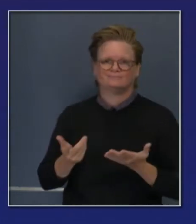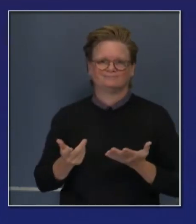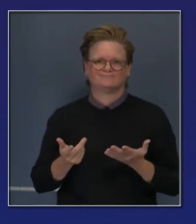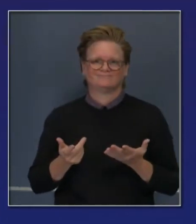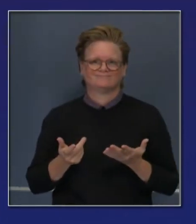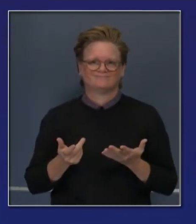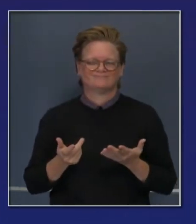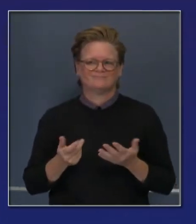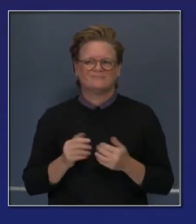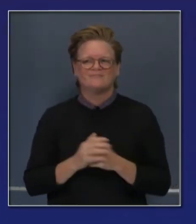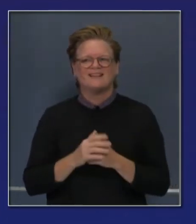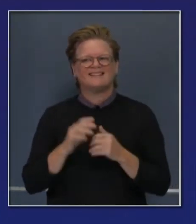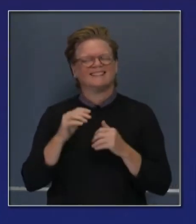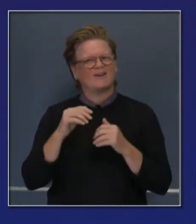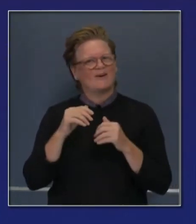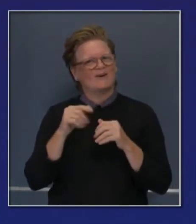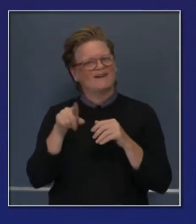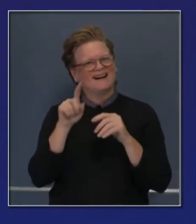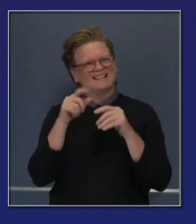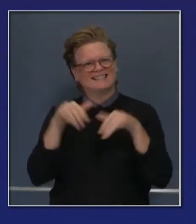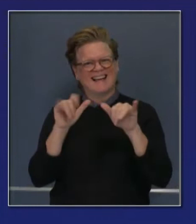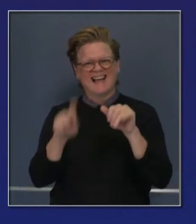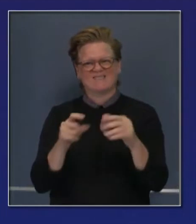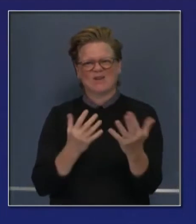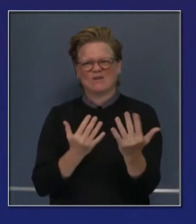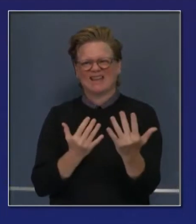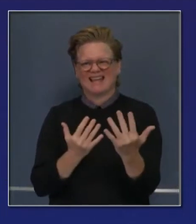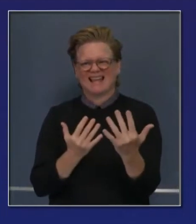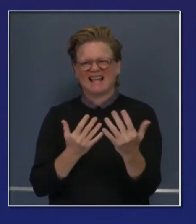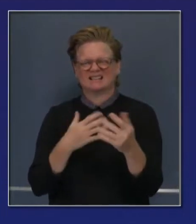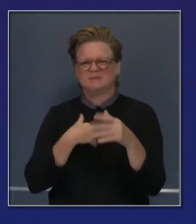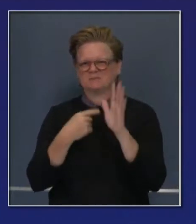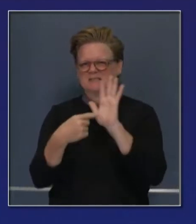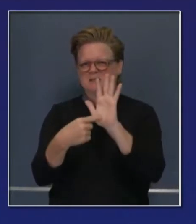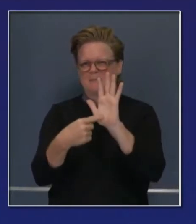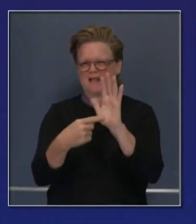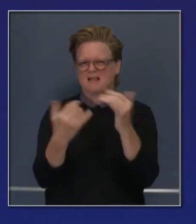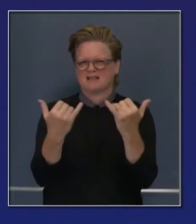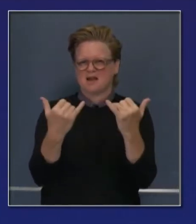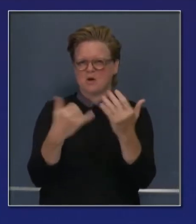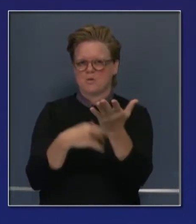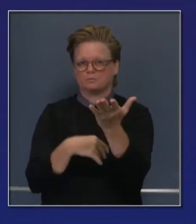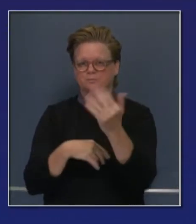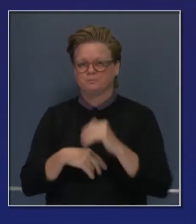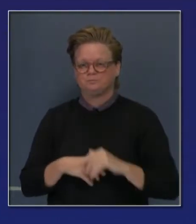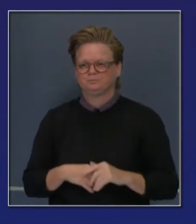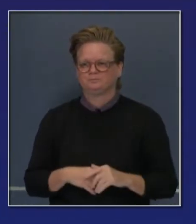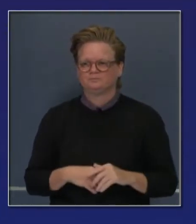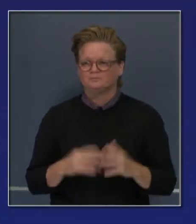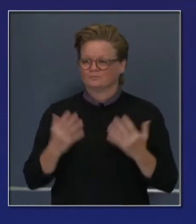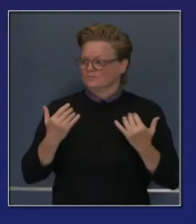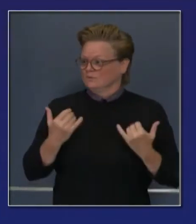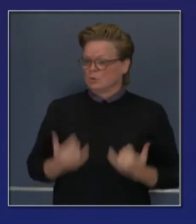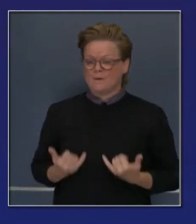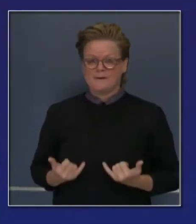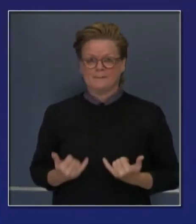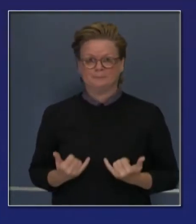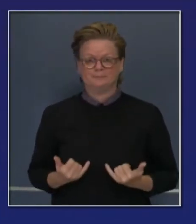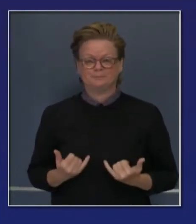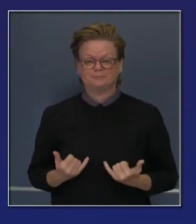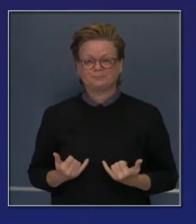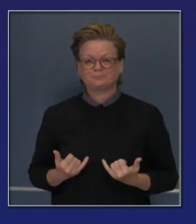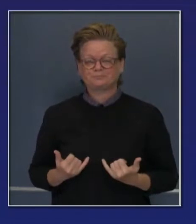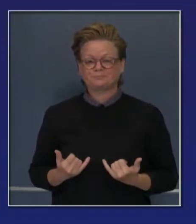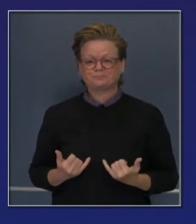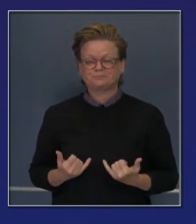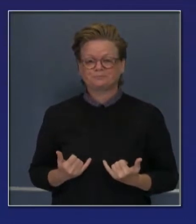period. So let's go over this example. So if today, as the governor showed the map of which counties are which